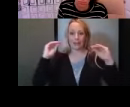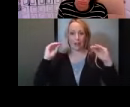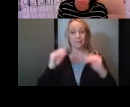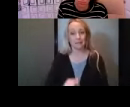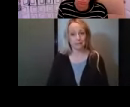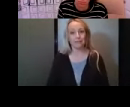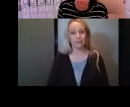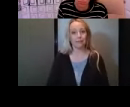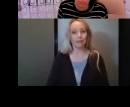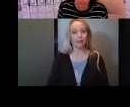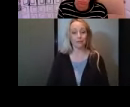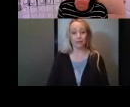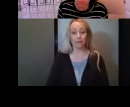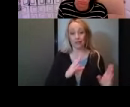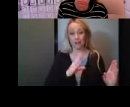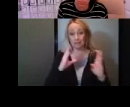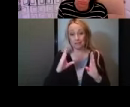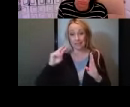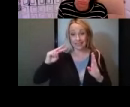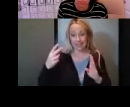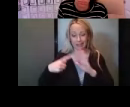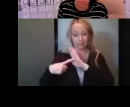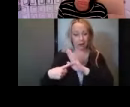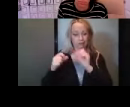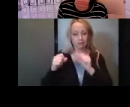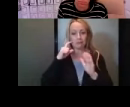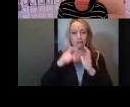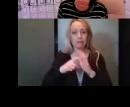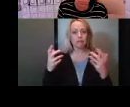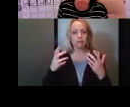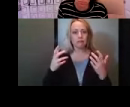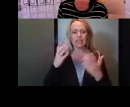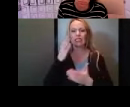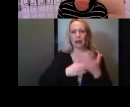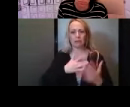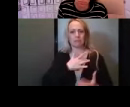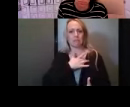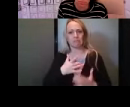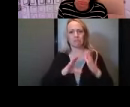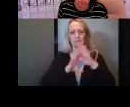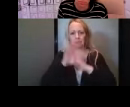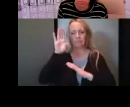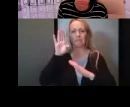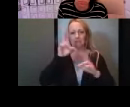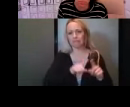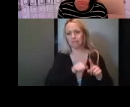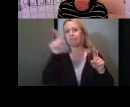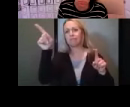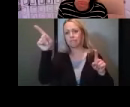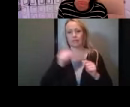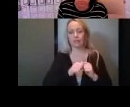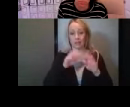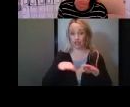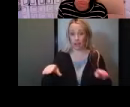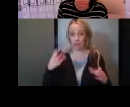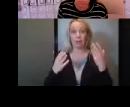So under this second model, what we might think of is that there's some typical developmental trajectory, and a child might